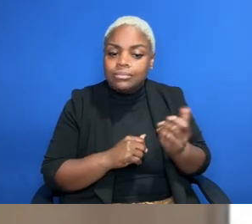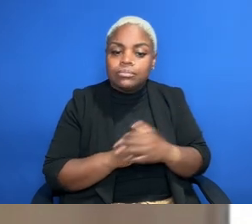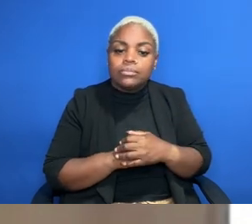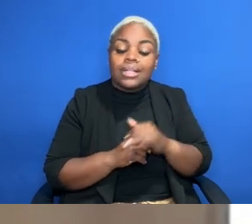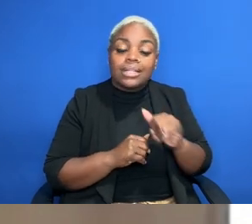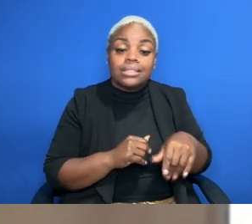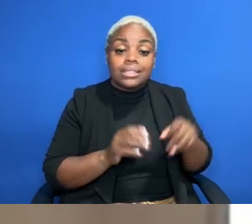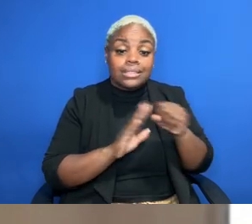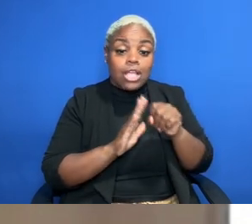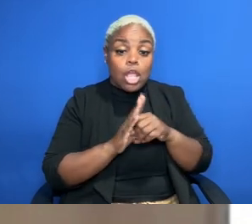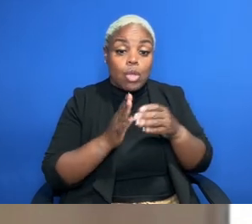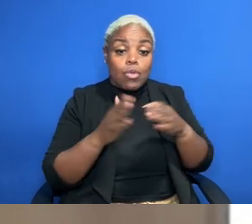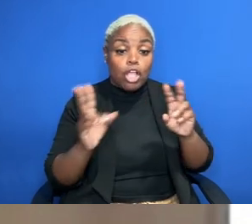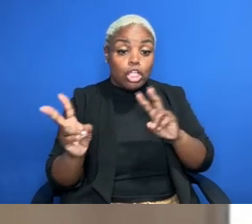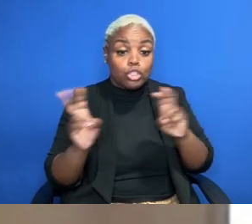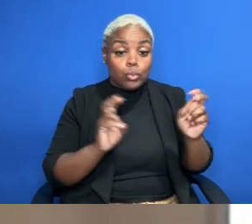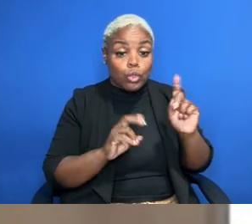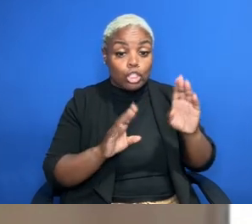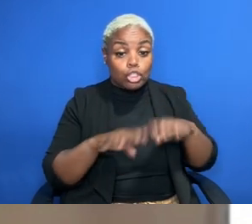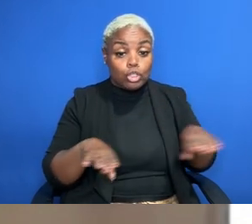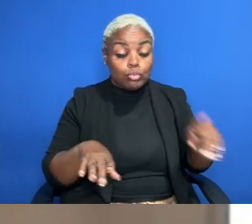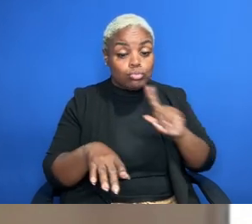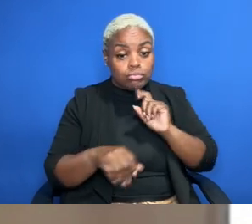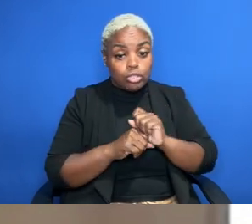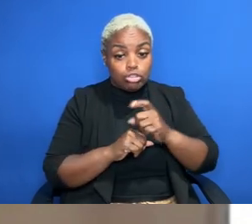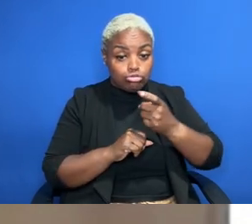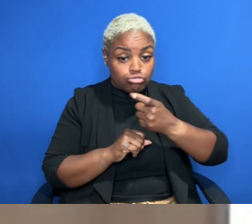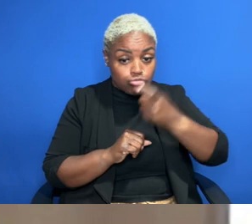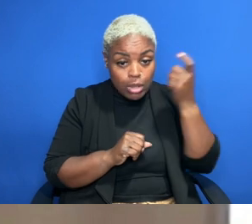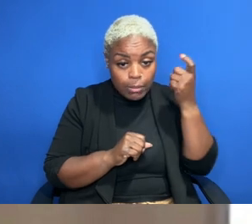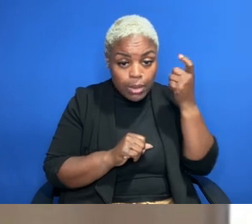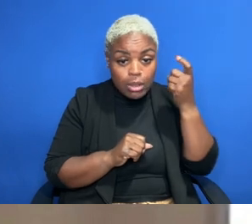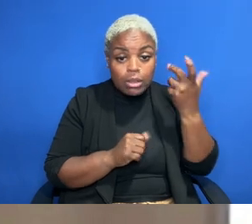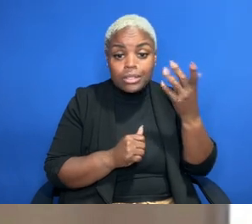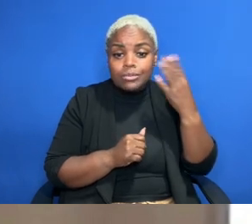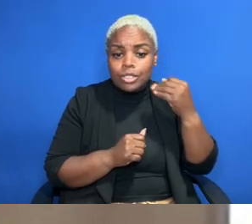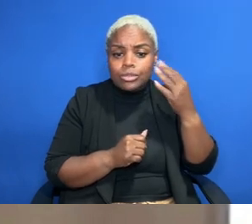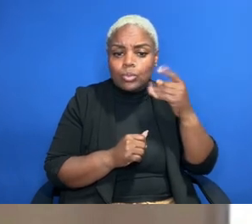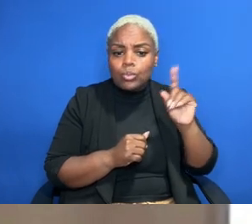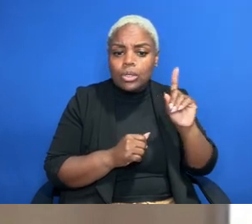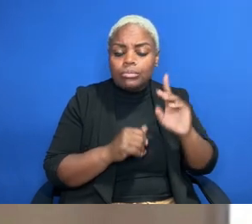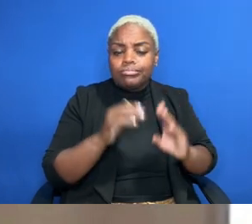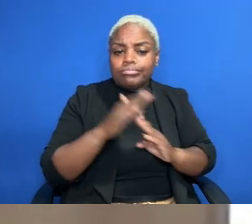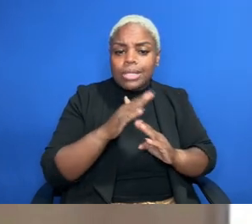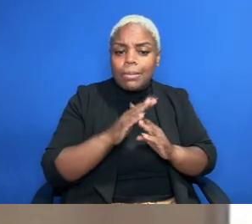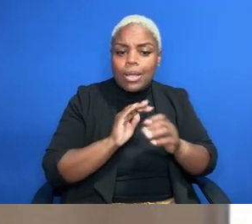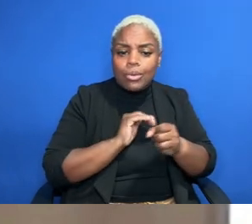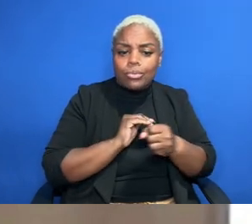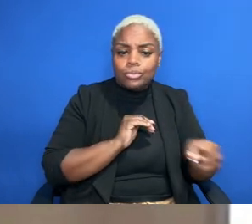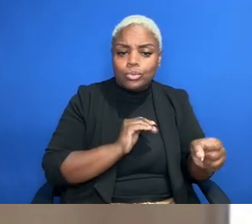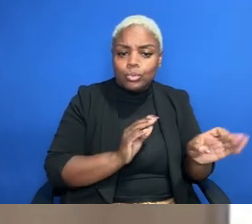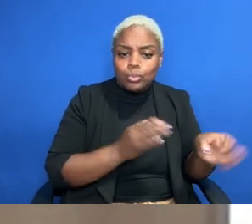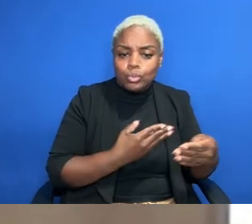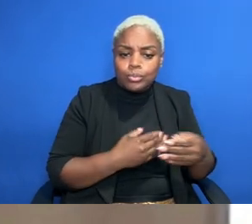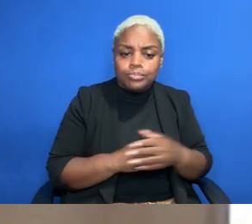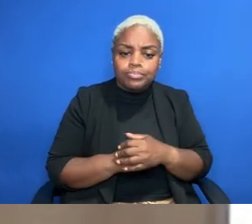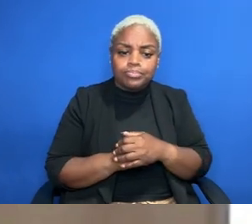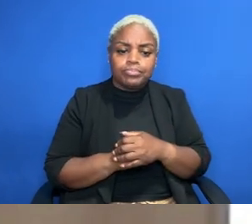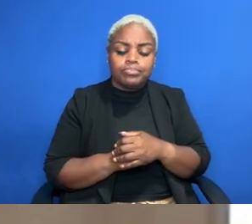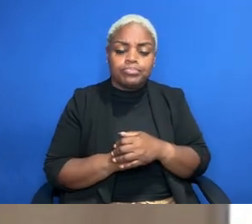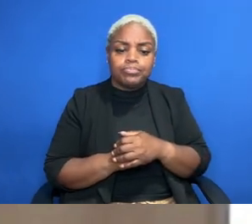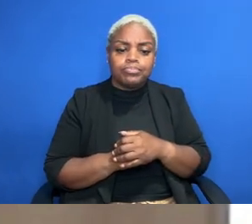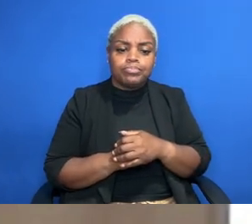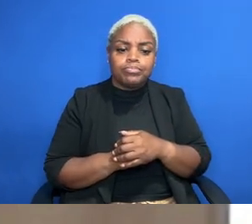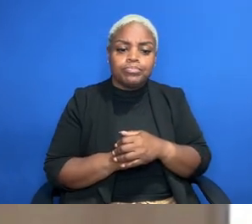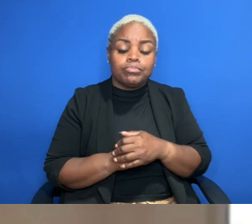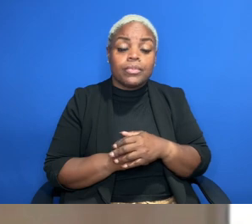of cases, that it was a statewide issue where children were traumatized by the experience of being put